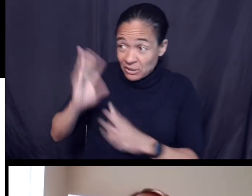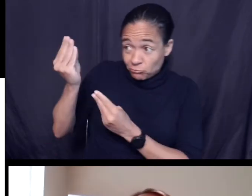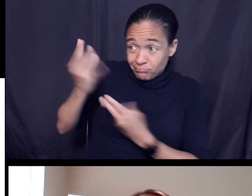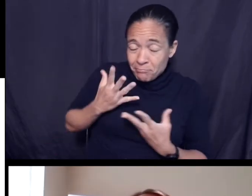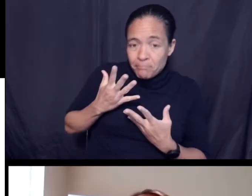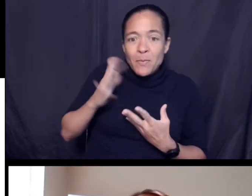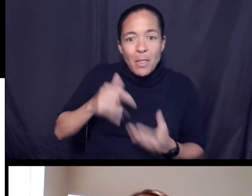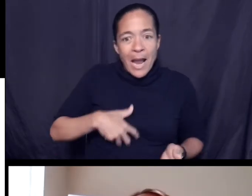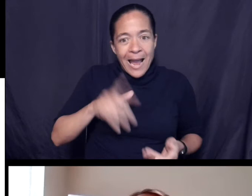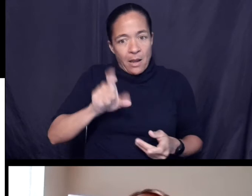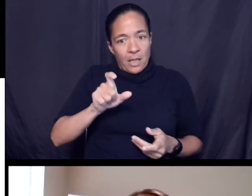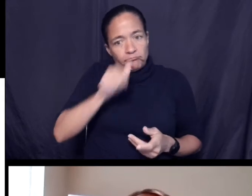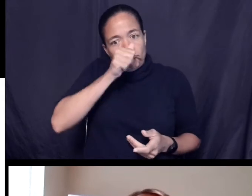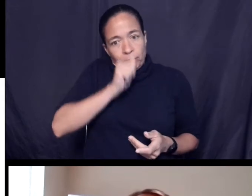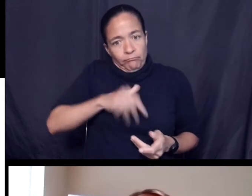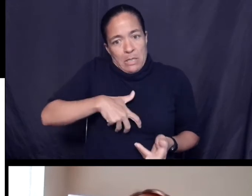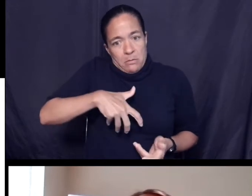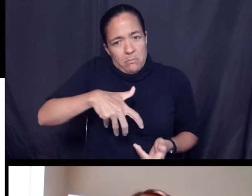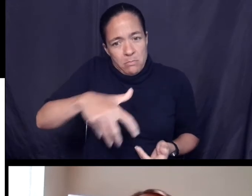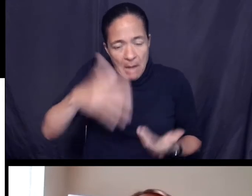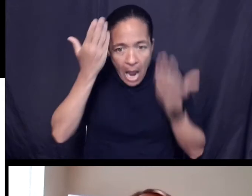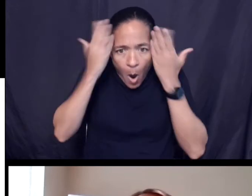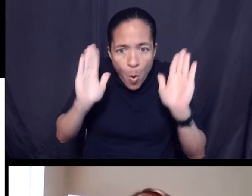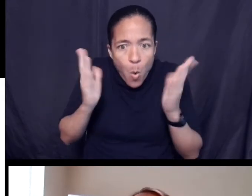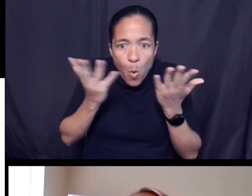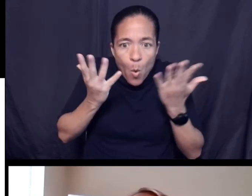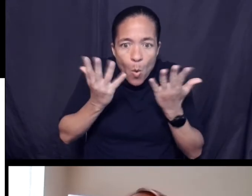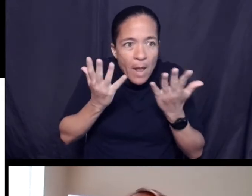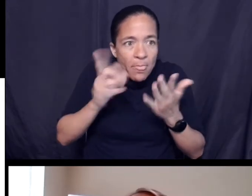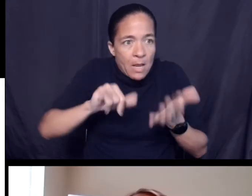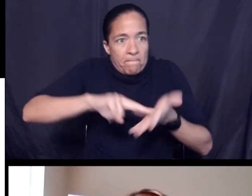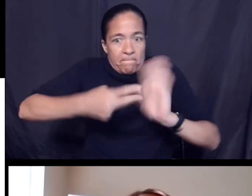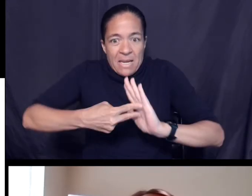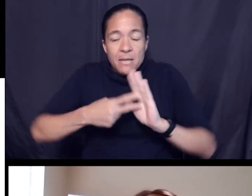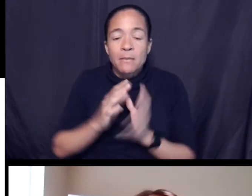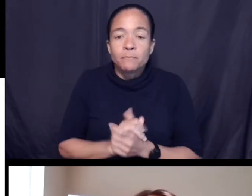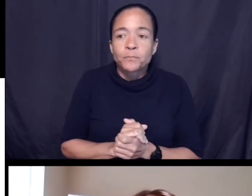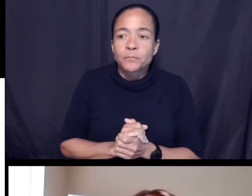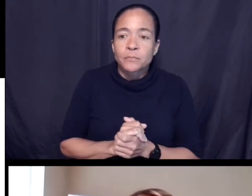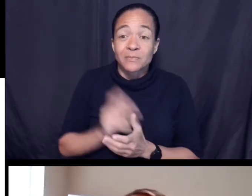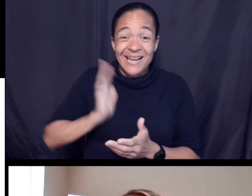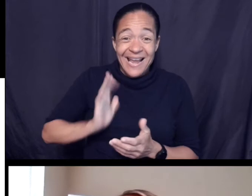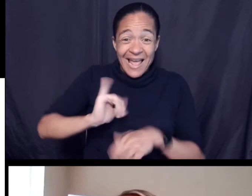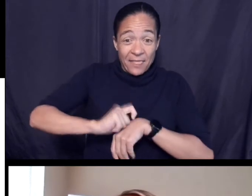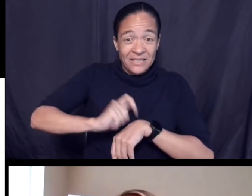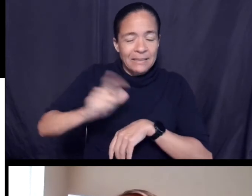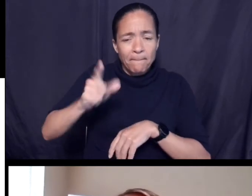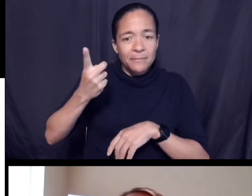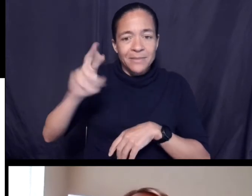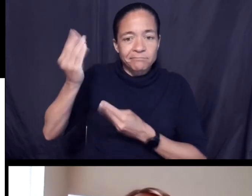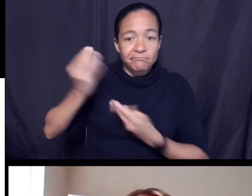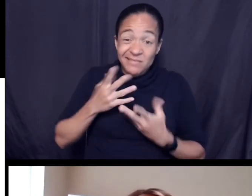knowing what things were going to happen and how it was going to turn out. And so our doctors at the time told us there's nothing you can do. They